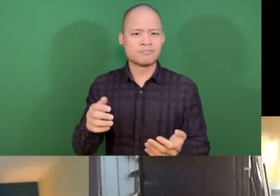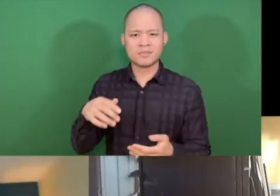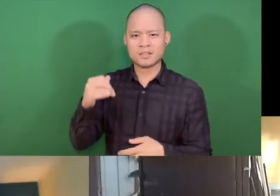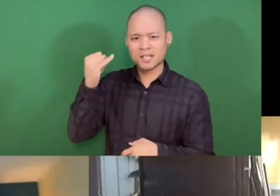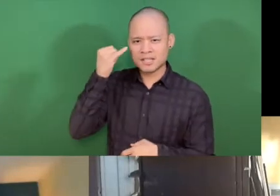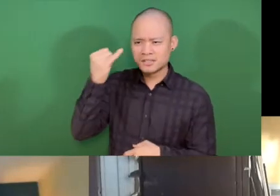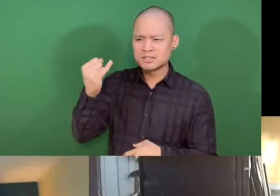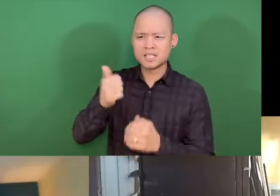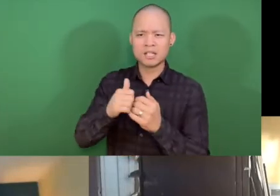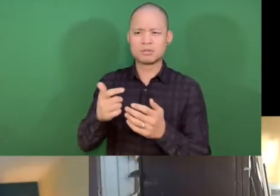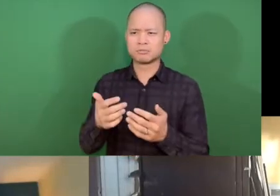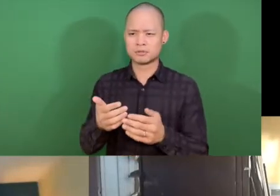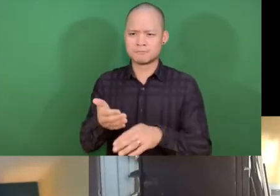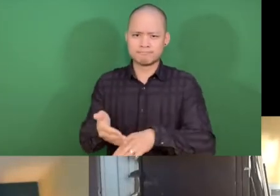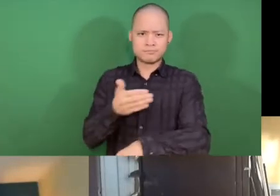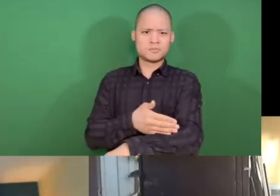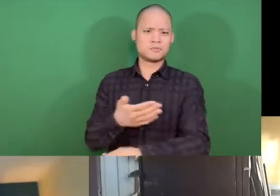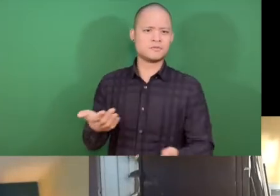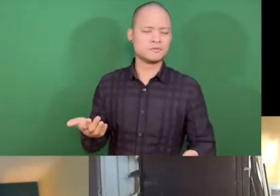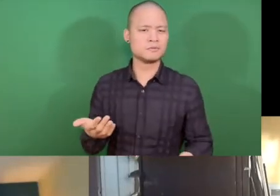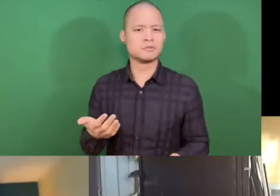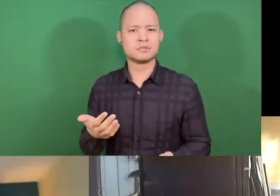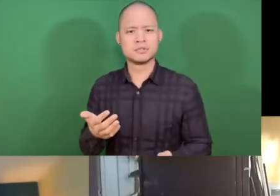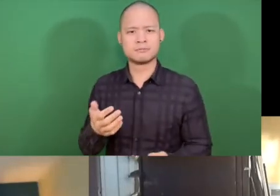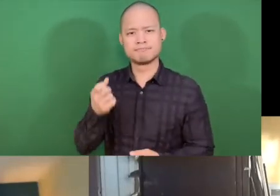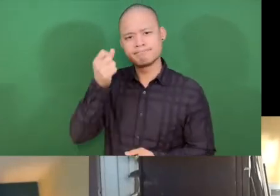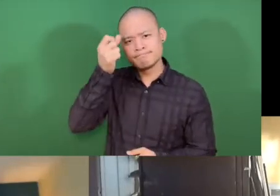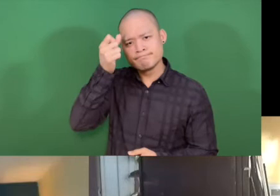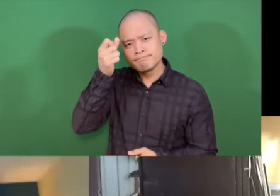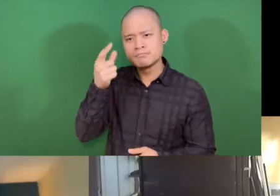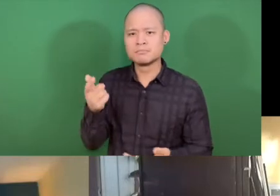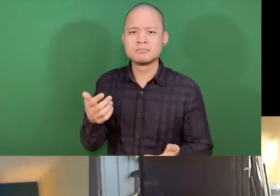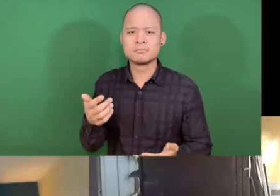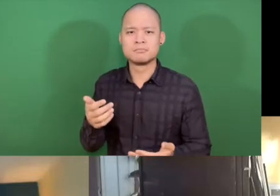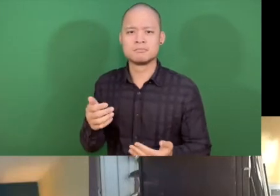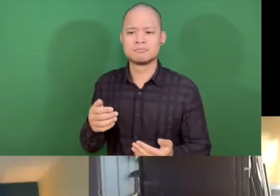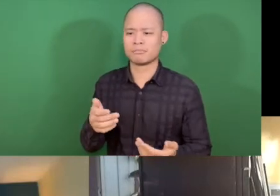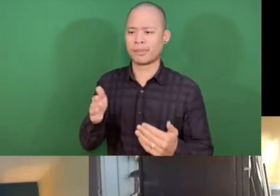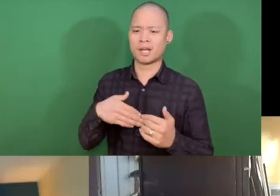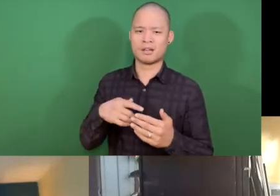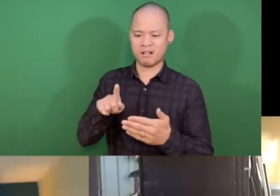ourselves and our understanding, rather than to judge or